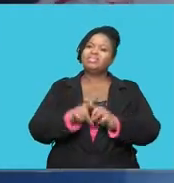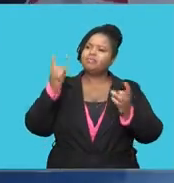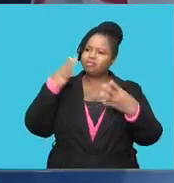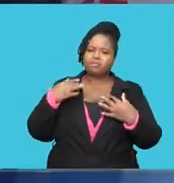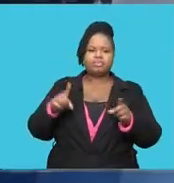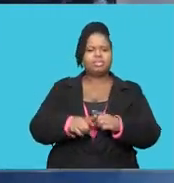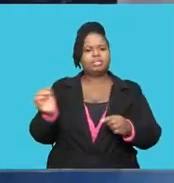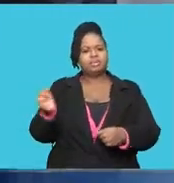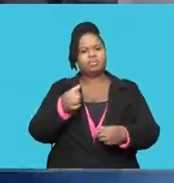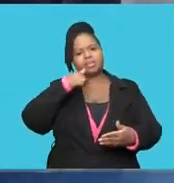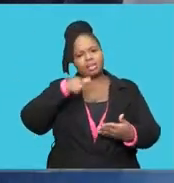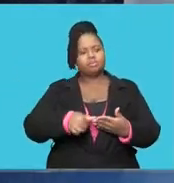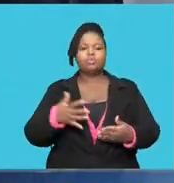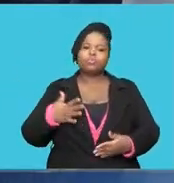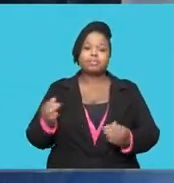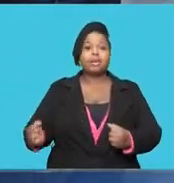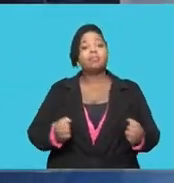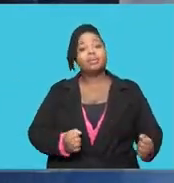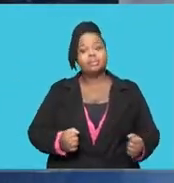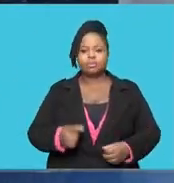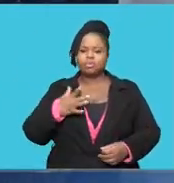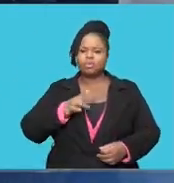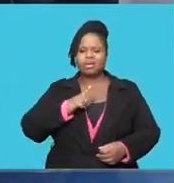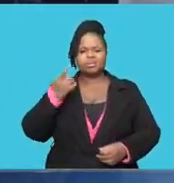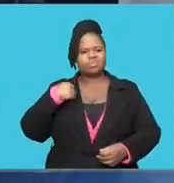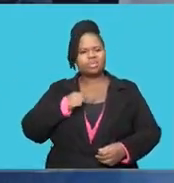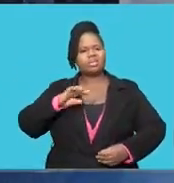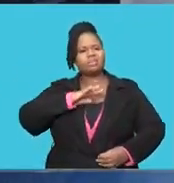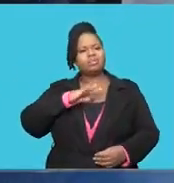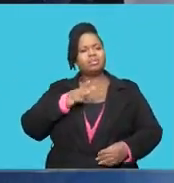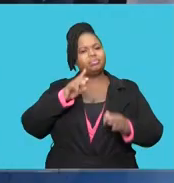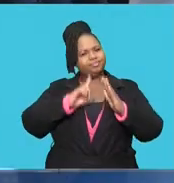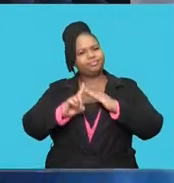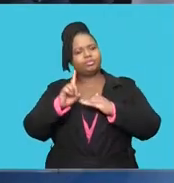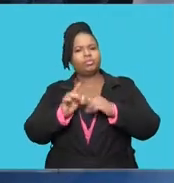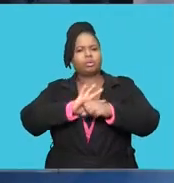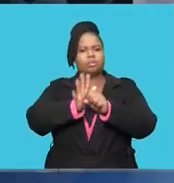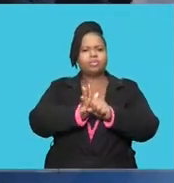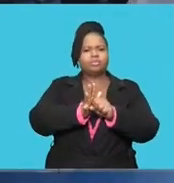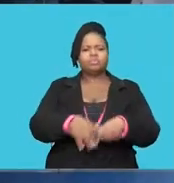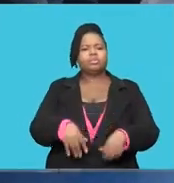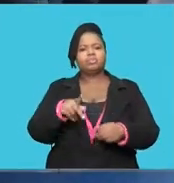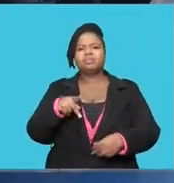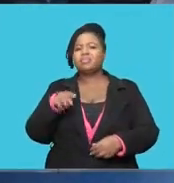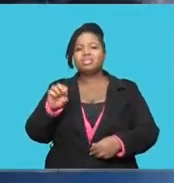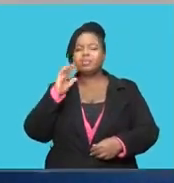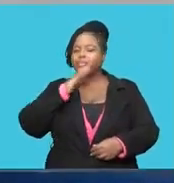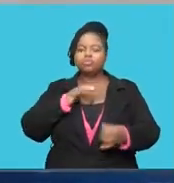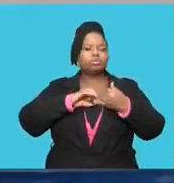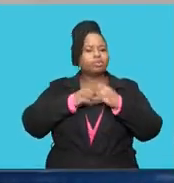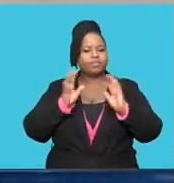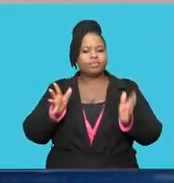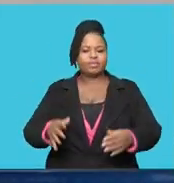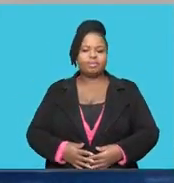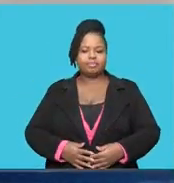di appointment letter re nyaka permanent because of very le masole re tsena ka ra COVID re sina PPE re zama.